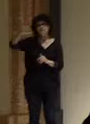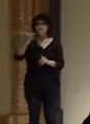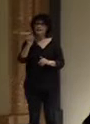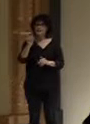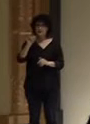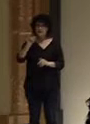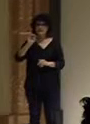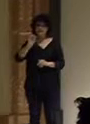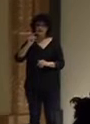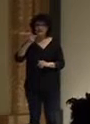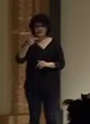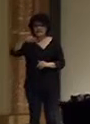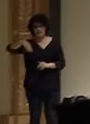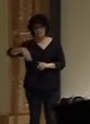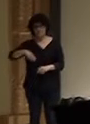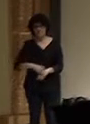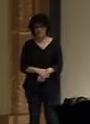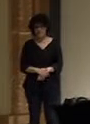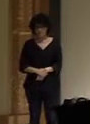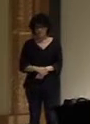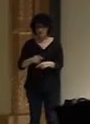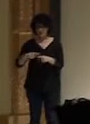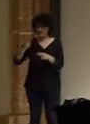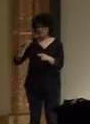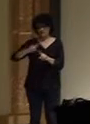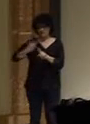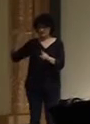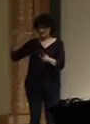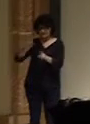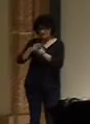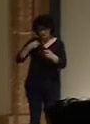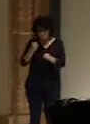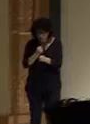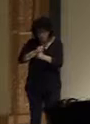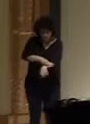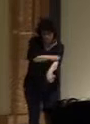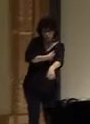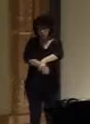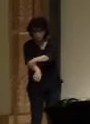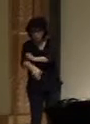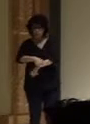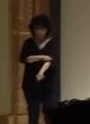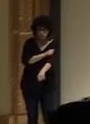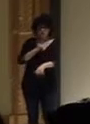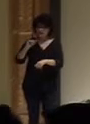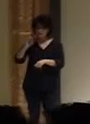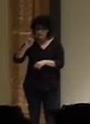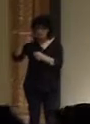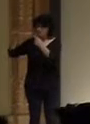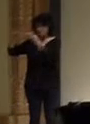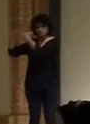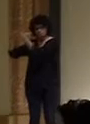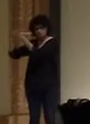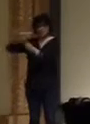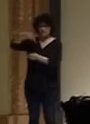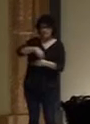Last months have been intense with the continuous work between the IETM team in Brussels and the local team at Porto. From